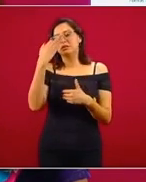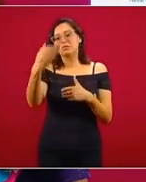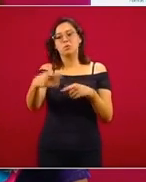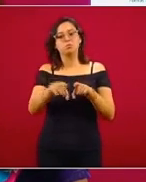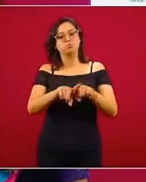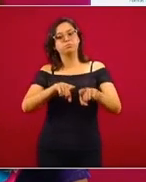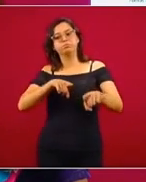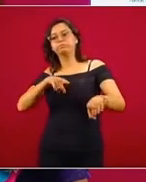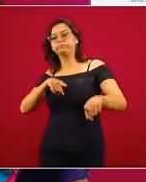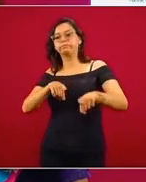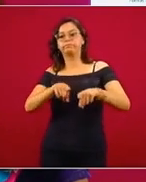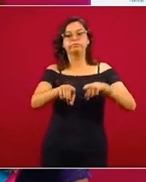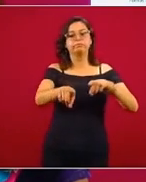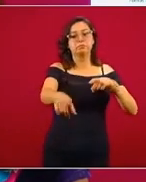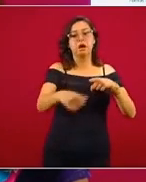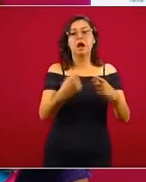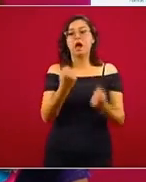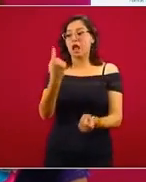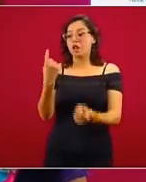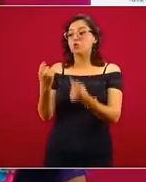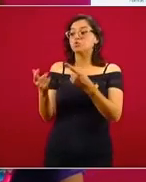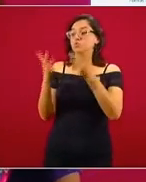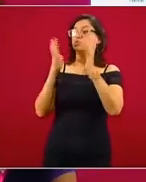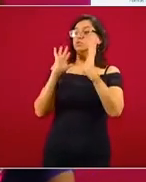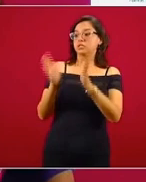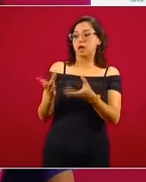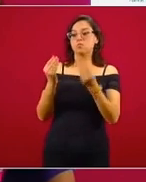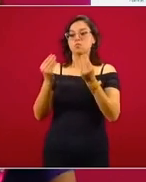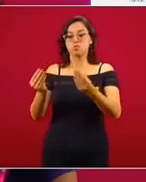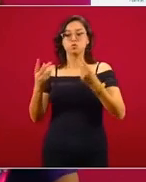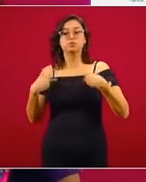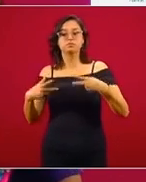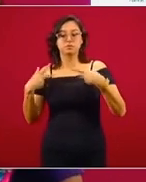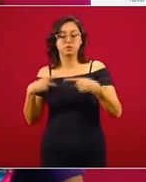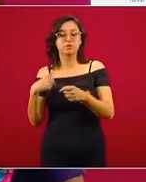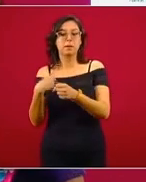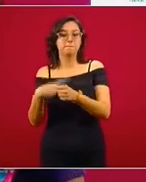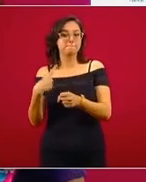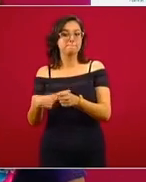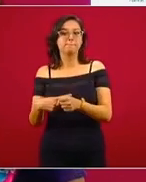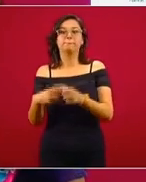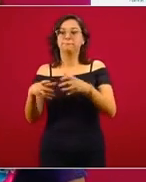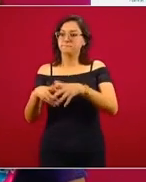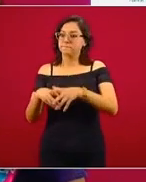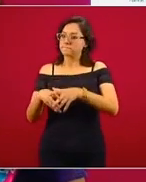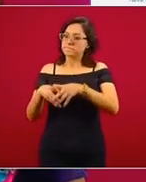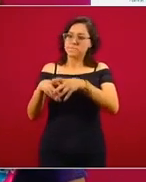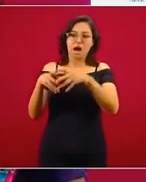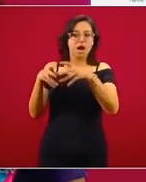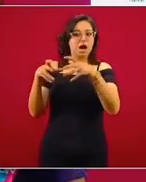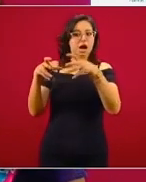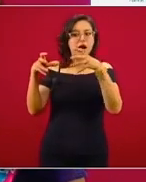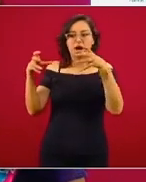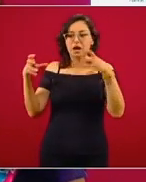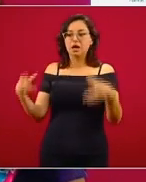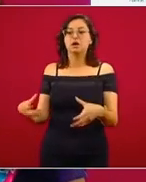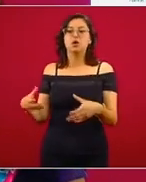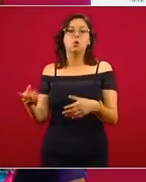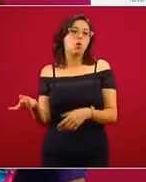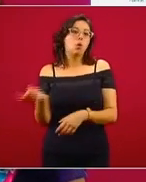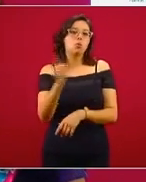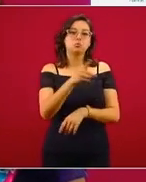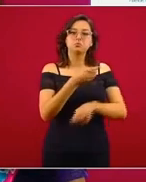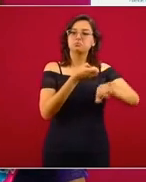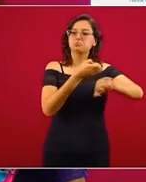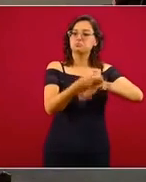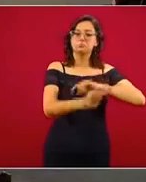of which is the date in which these states entered the pandemic, because it wasn't at the